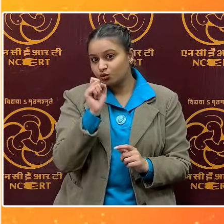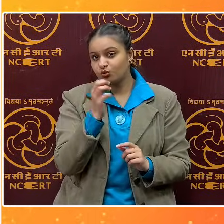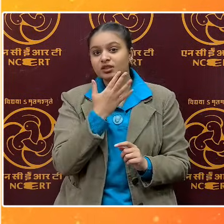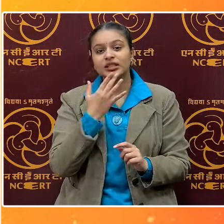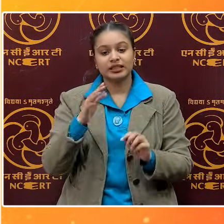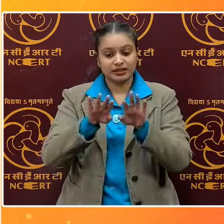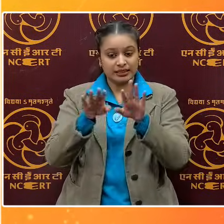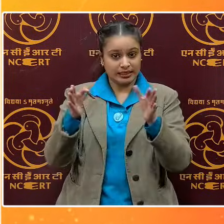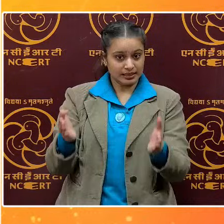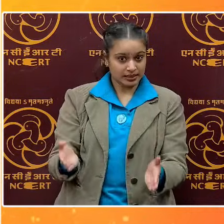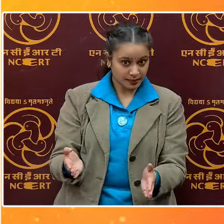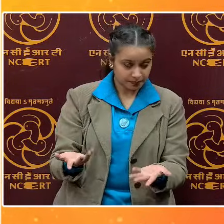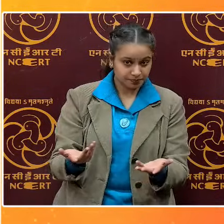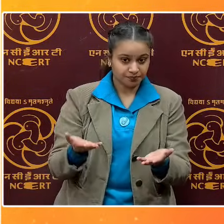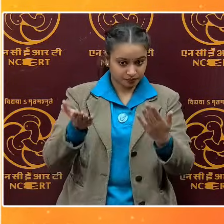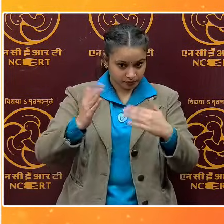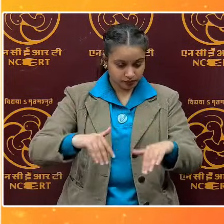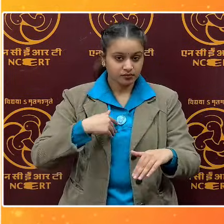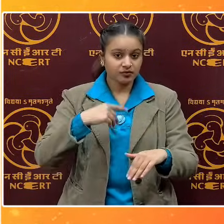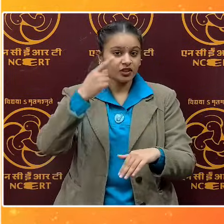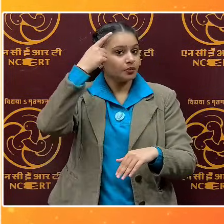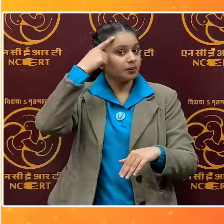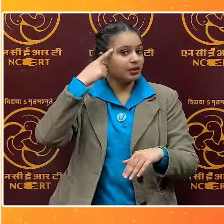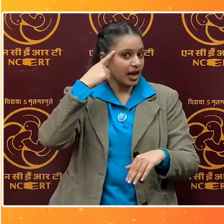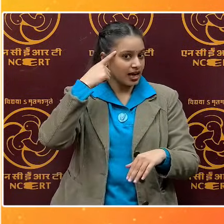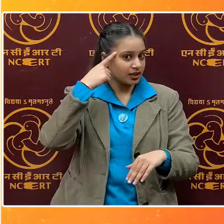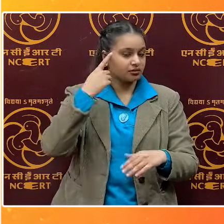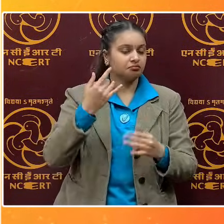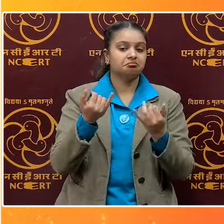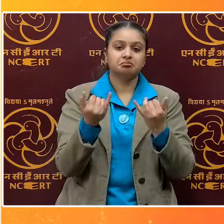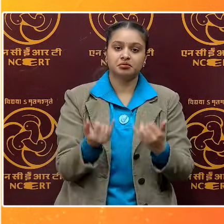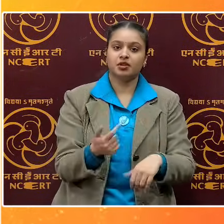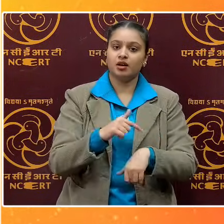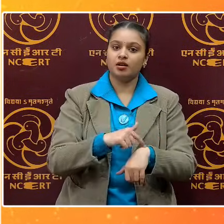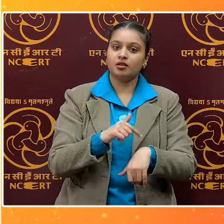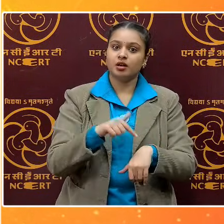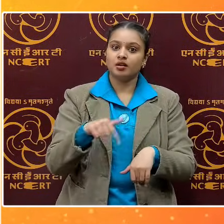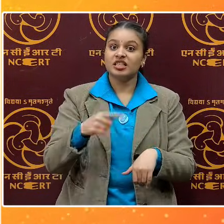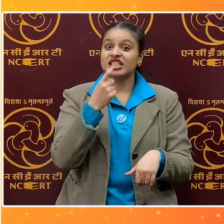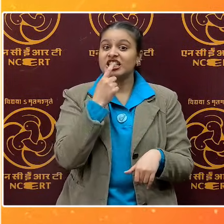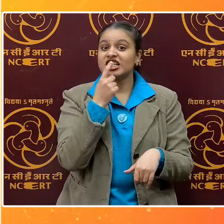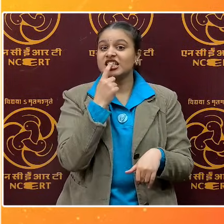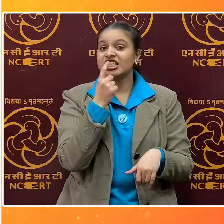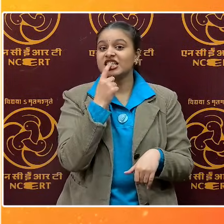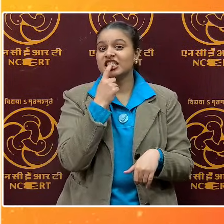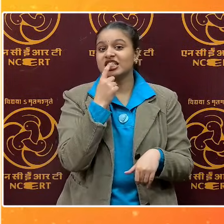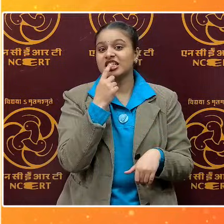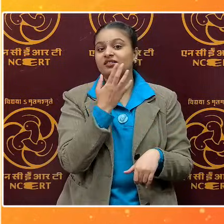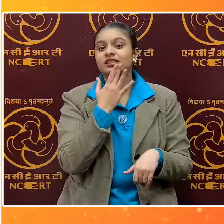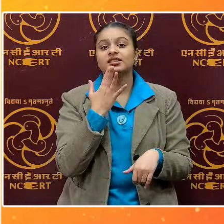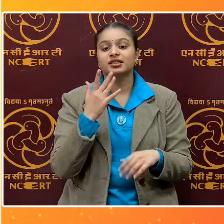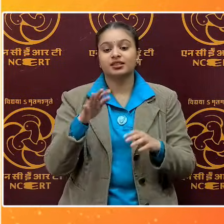And after that black tanks came. Oh, yes. And nowadays they are white tanks. White tanks, of That course. people are keeping on